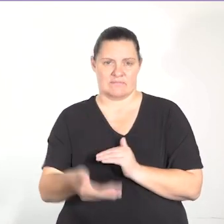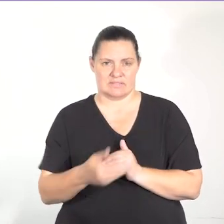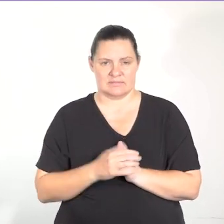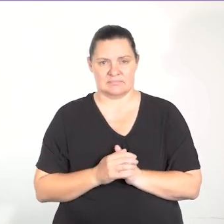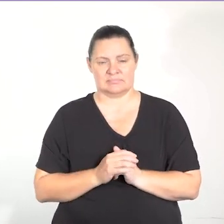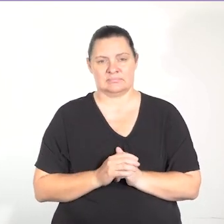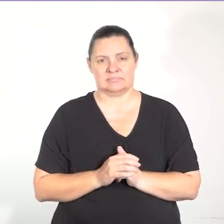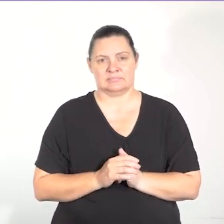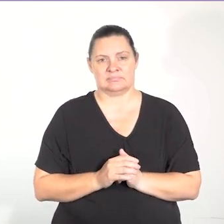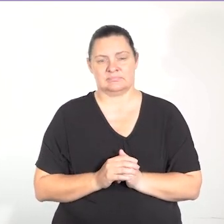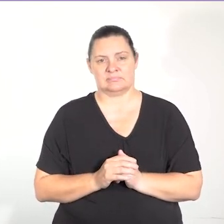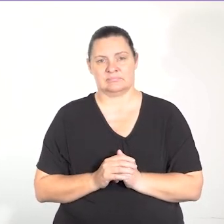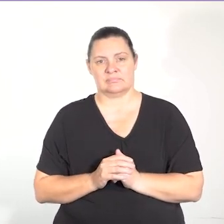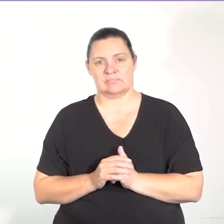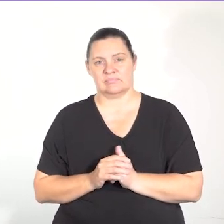345.